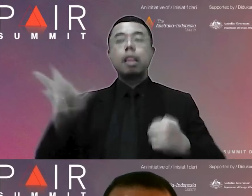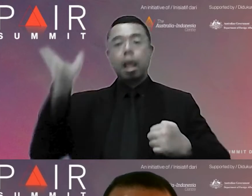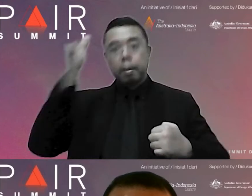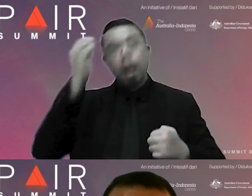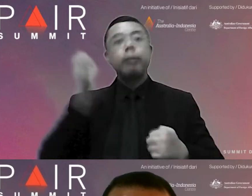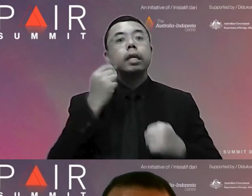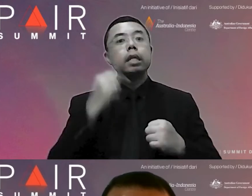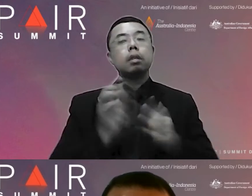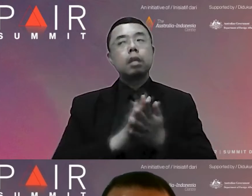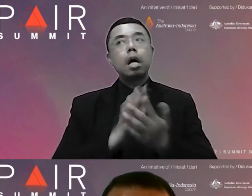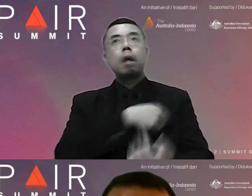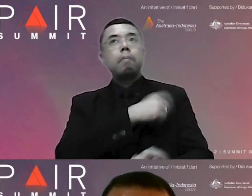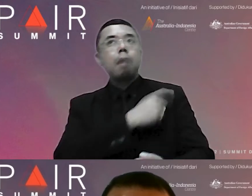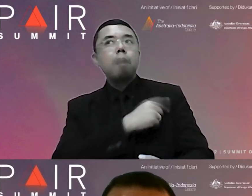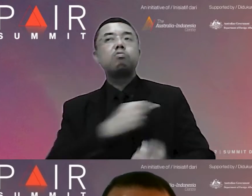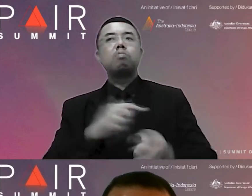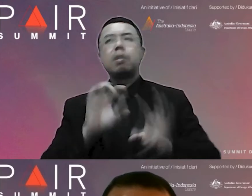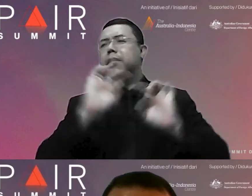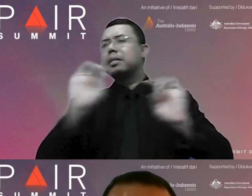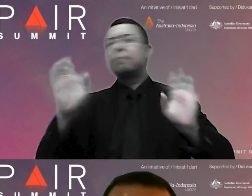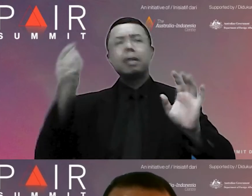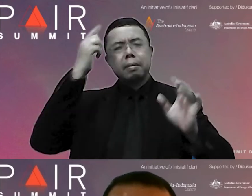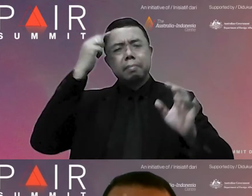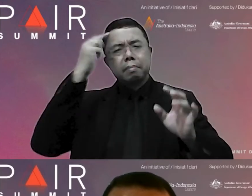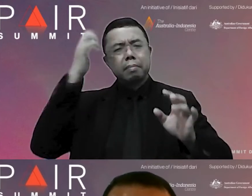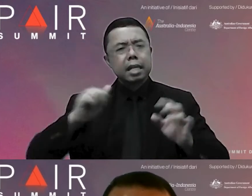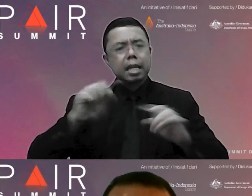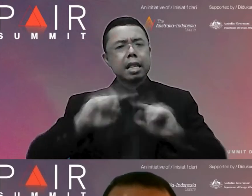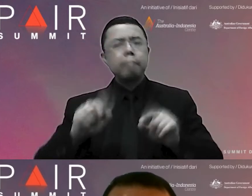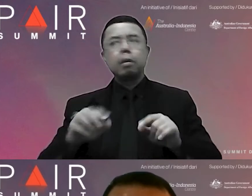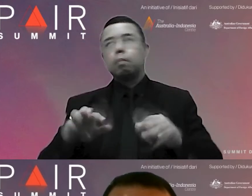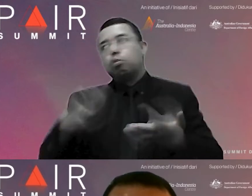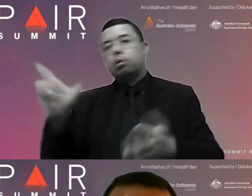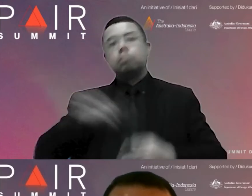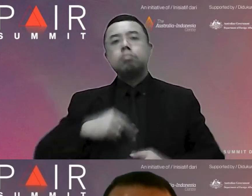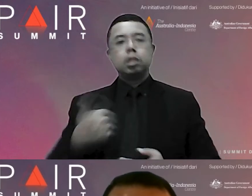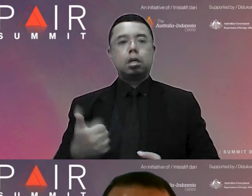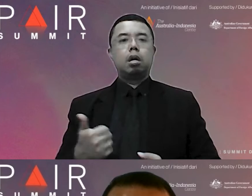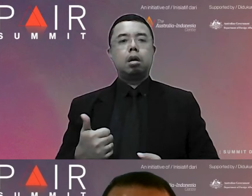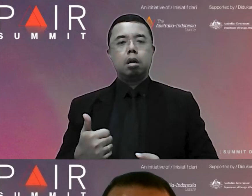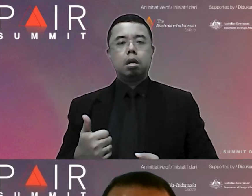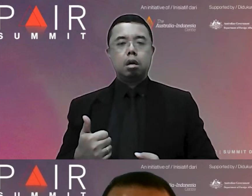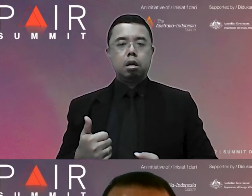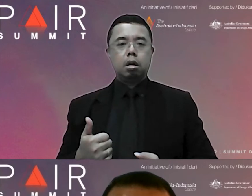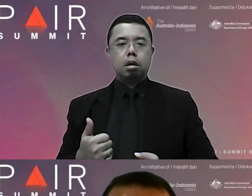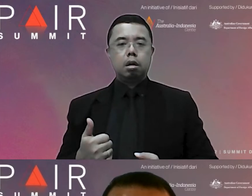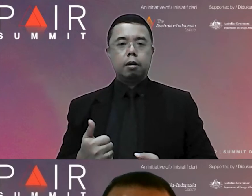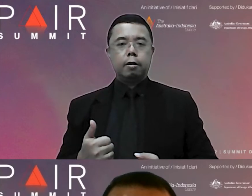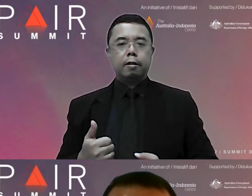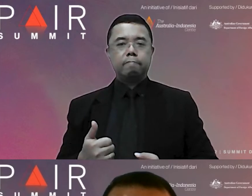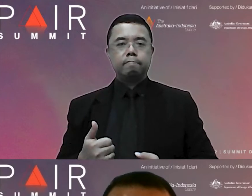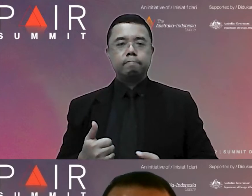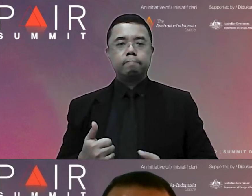likely to be infected, and also infected outside of their own workplace. So health literacy alone is not